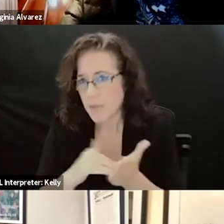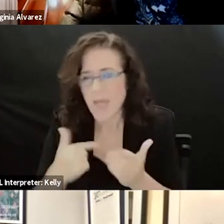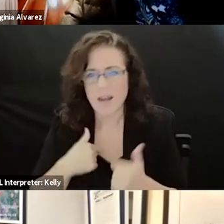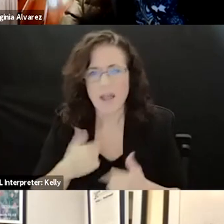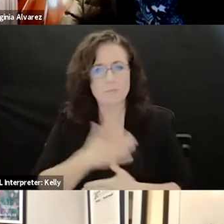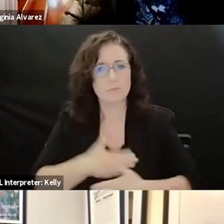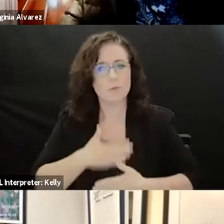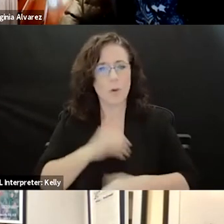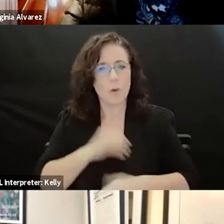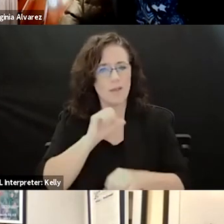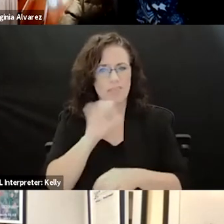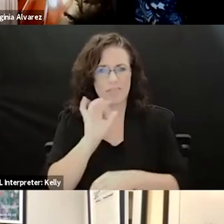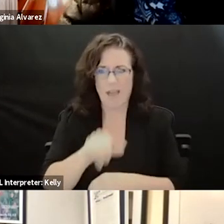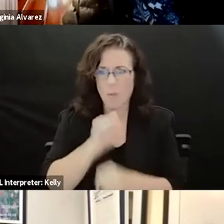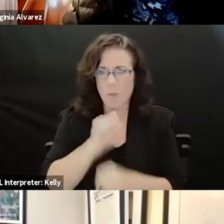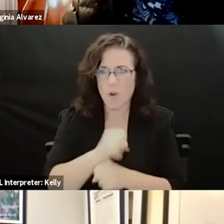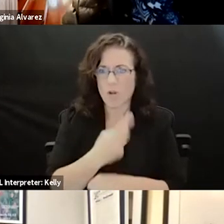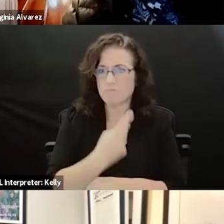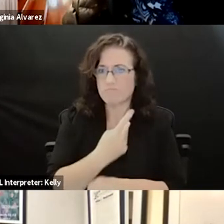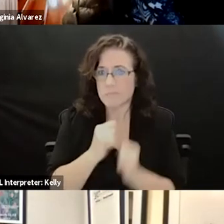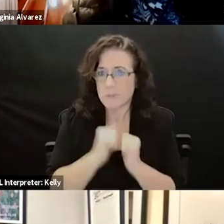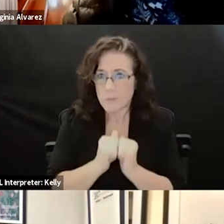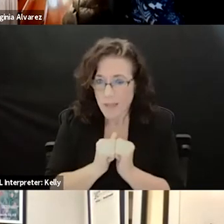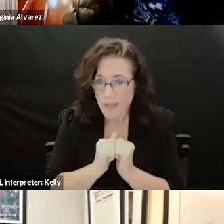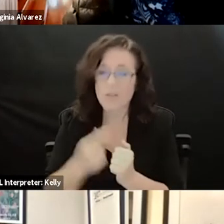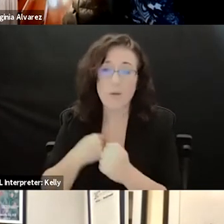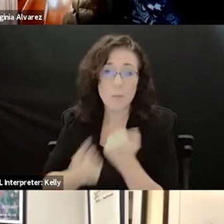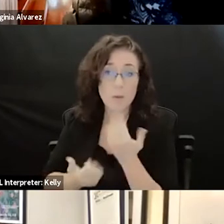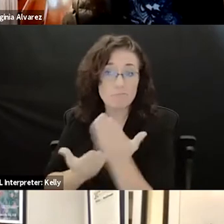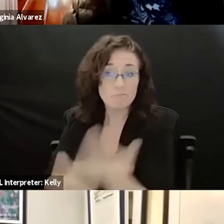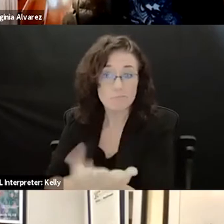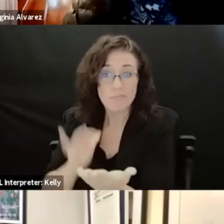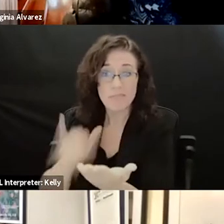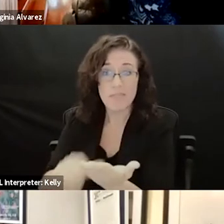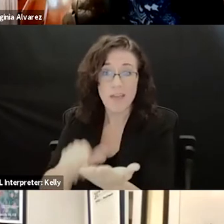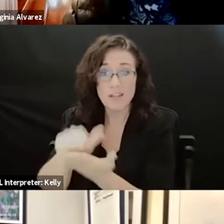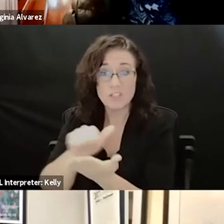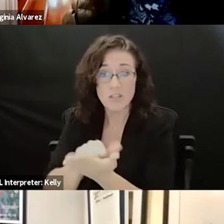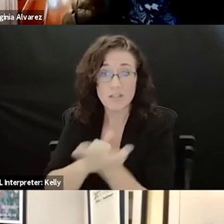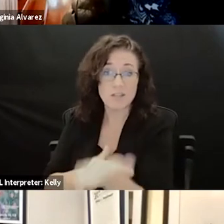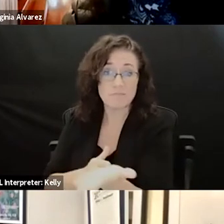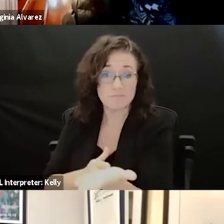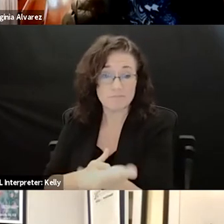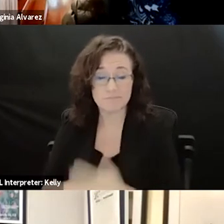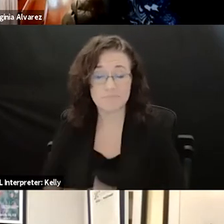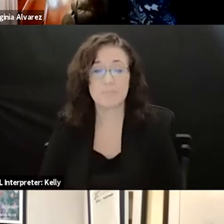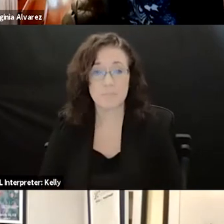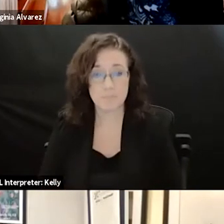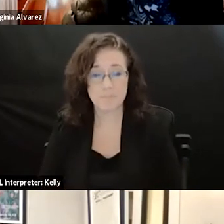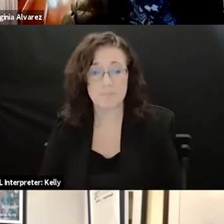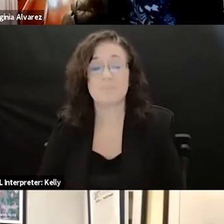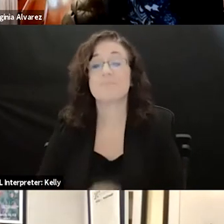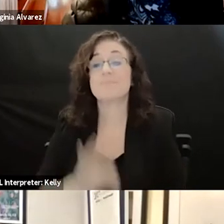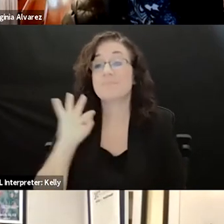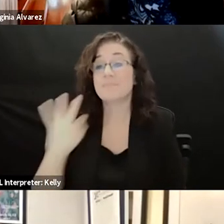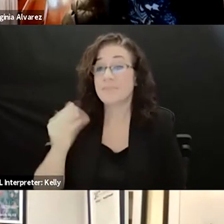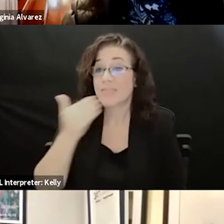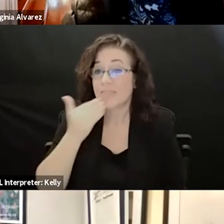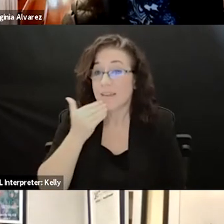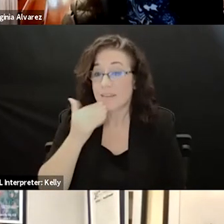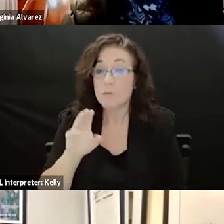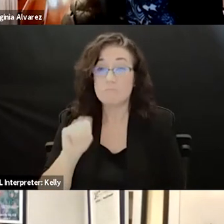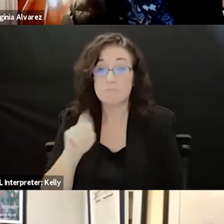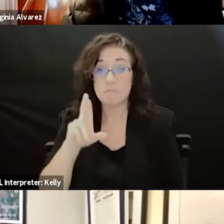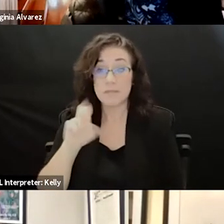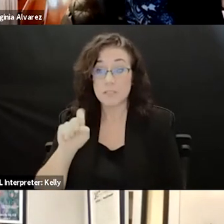we're proud to present this to the board for discussion thank you so much first of all miss trujillo are there any public